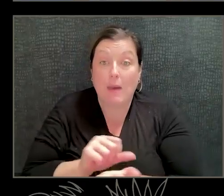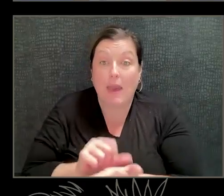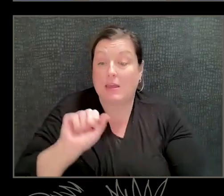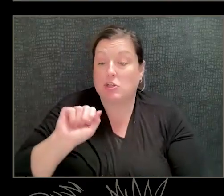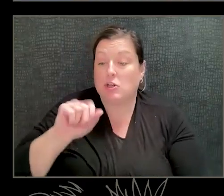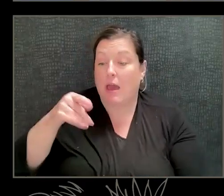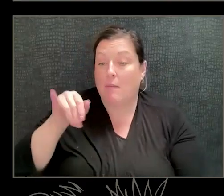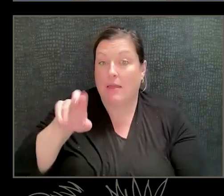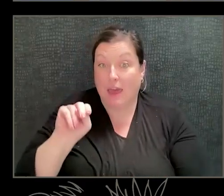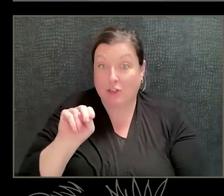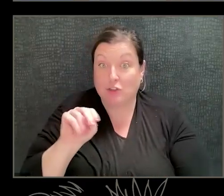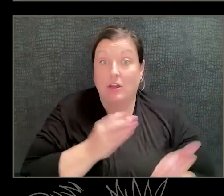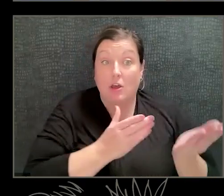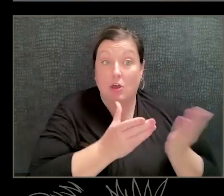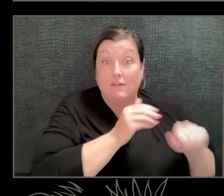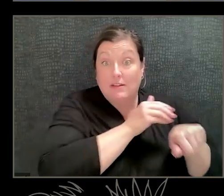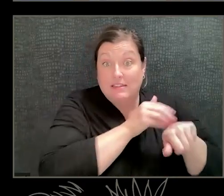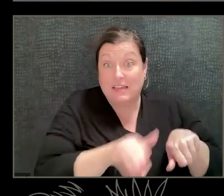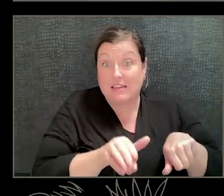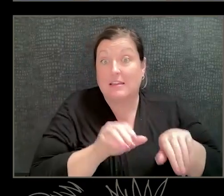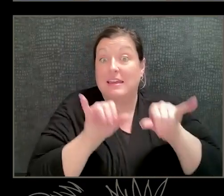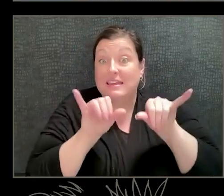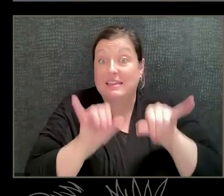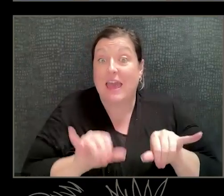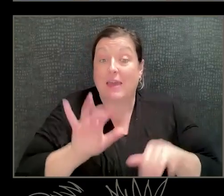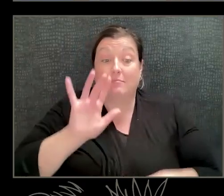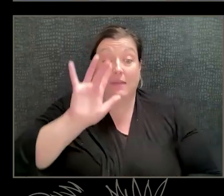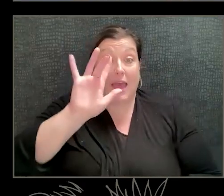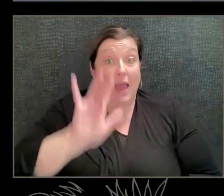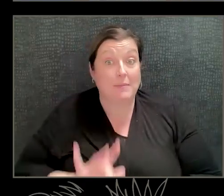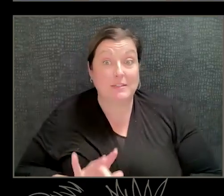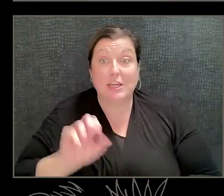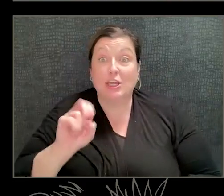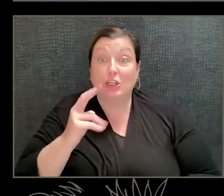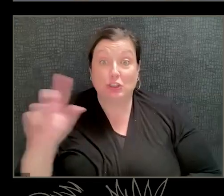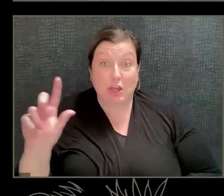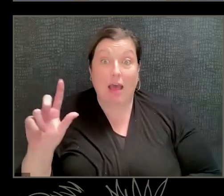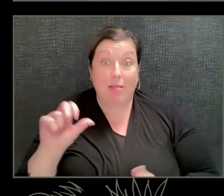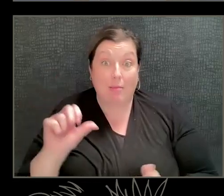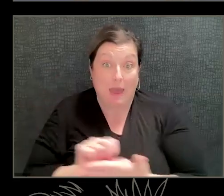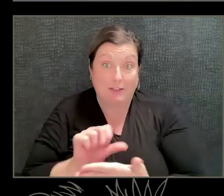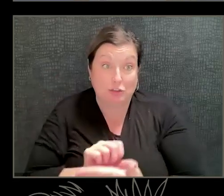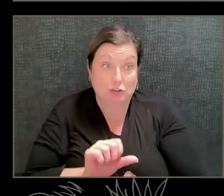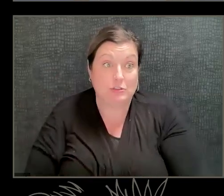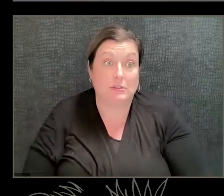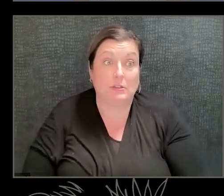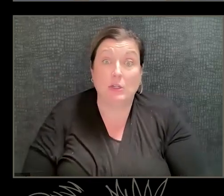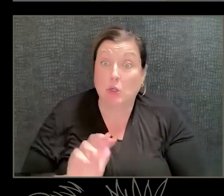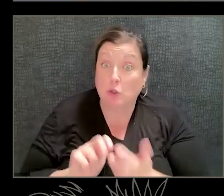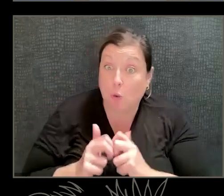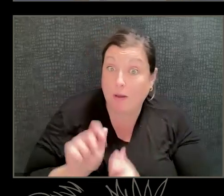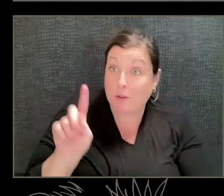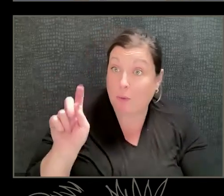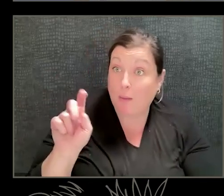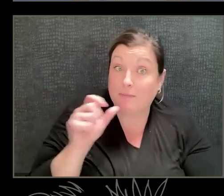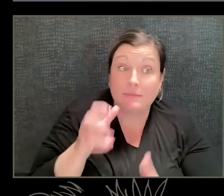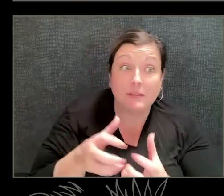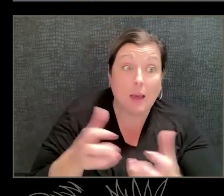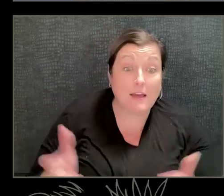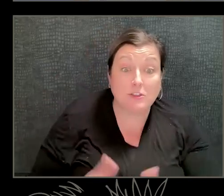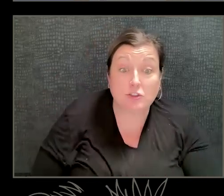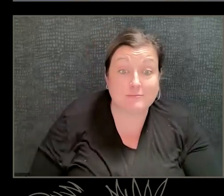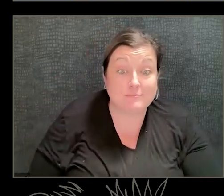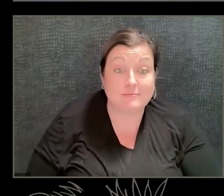is always sending down the same single empty shell of a page. So what's the problem? Not much. SPAs were